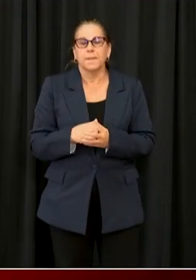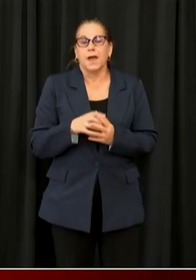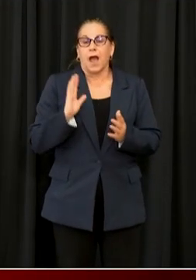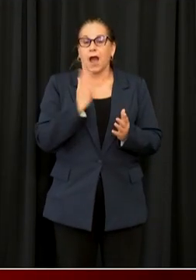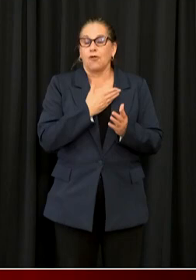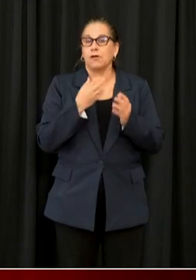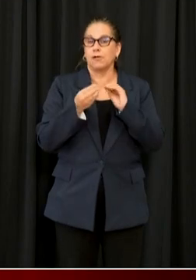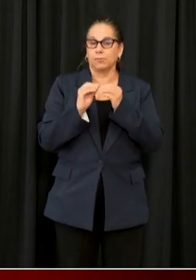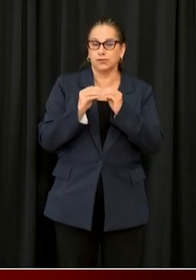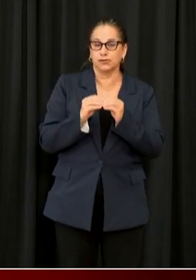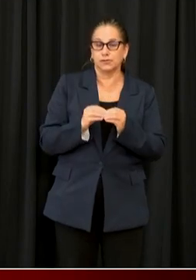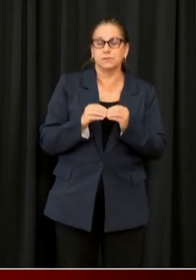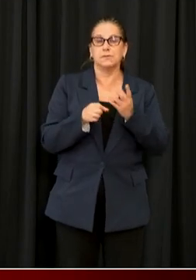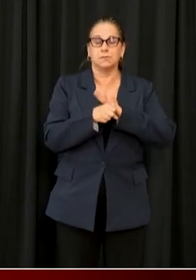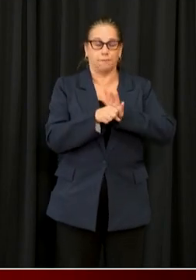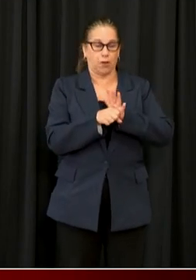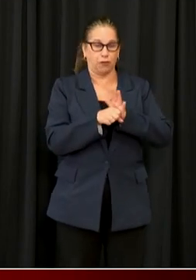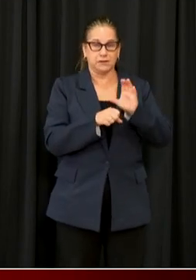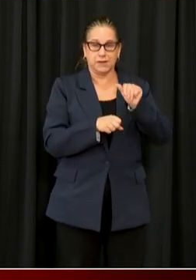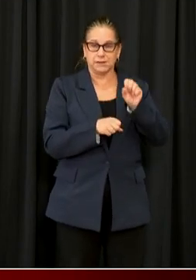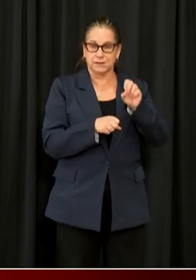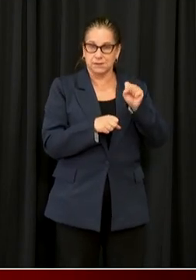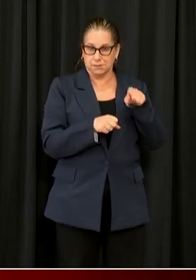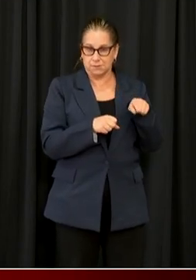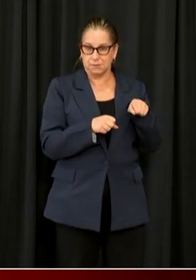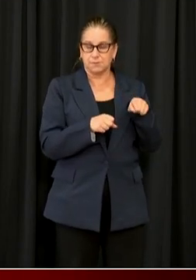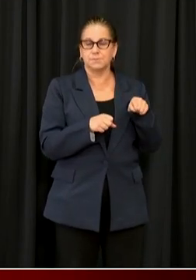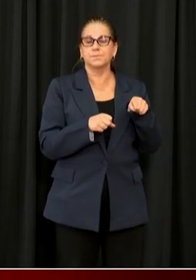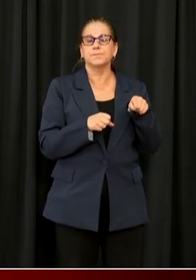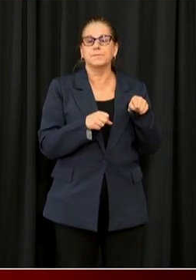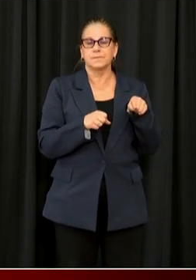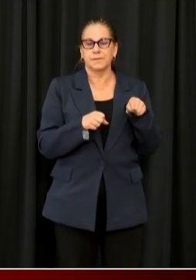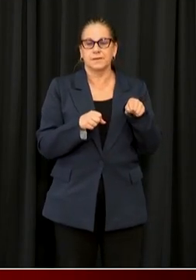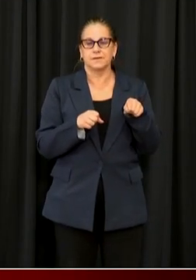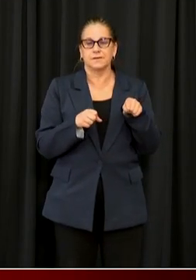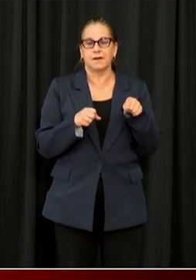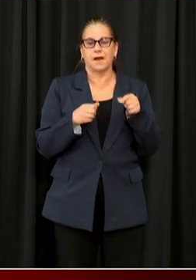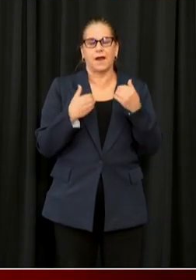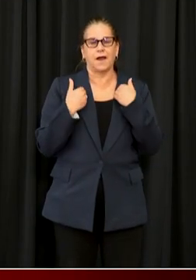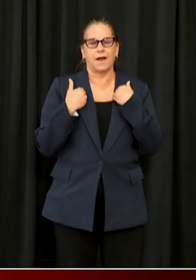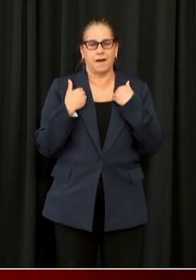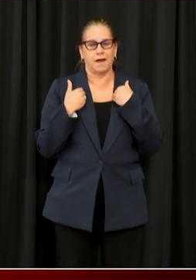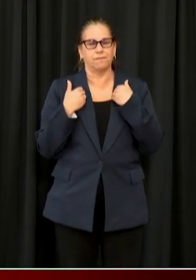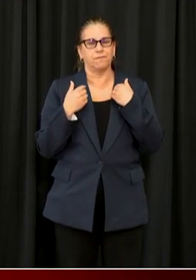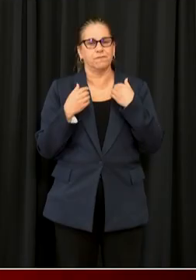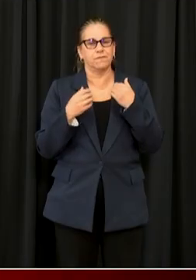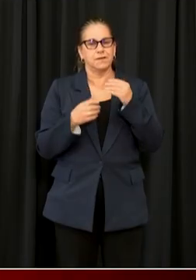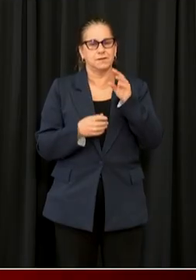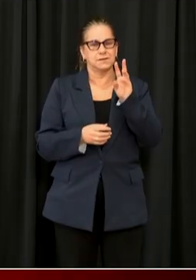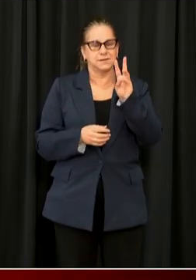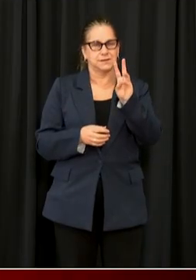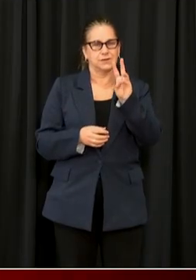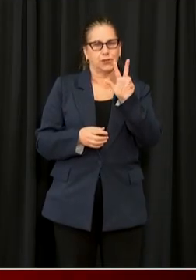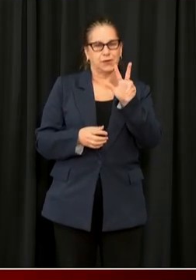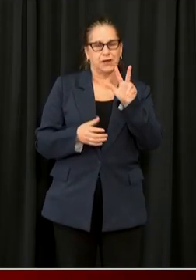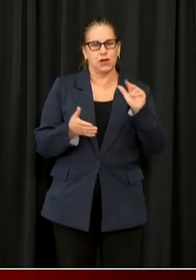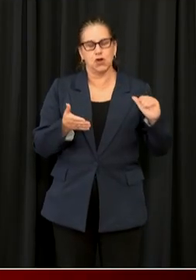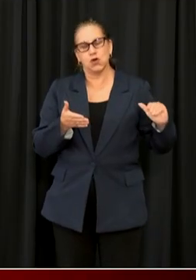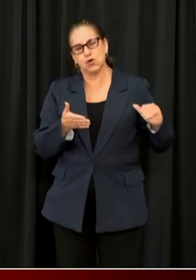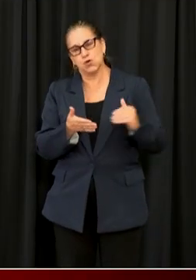COVID, particularly that we report 63 new confirmed